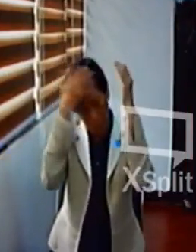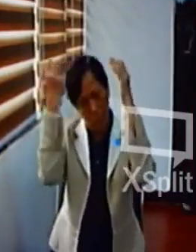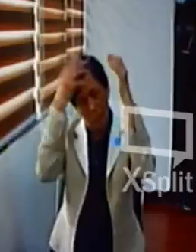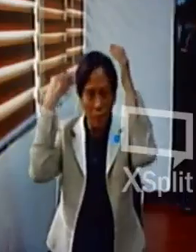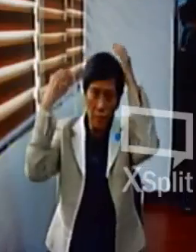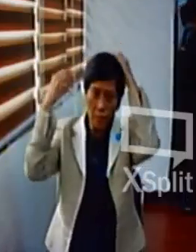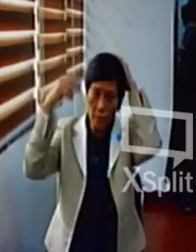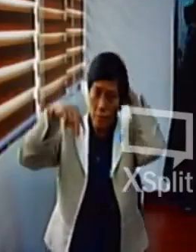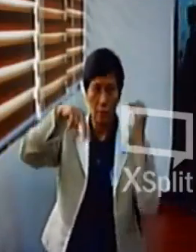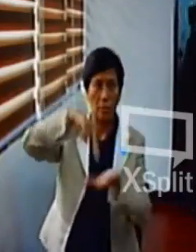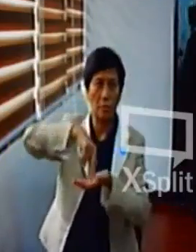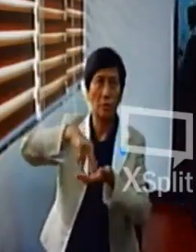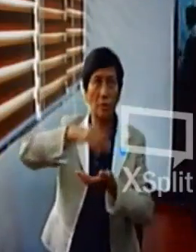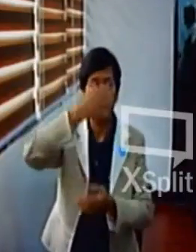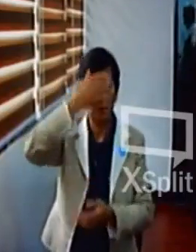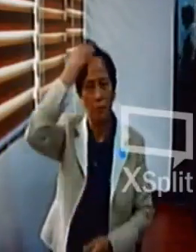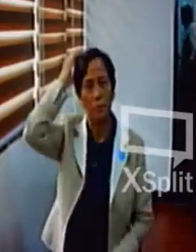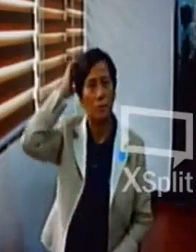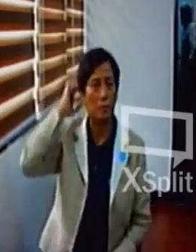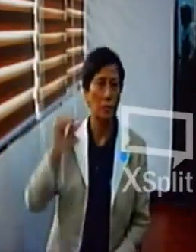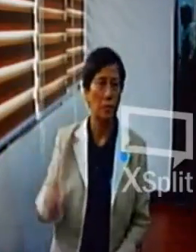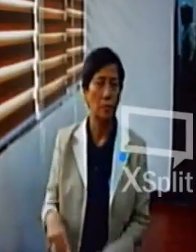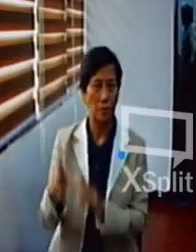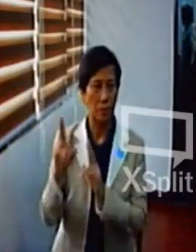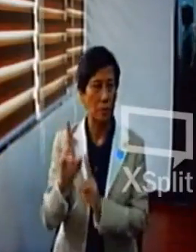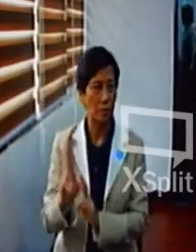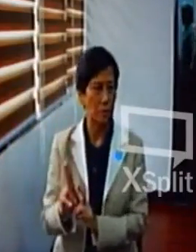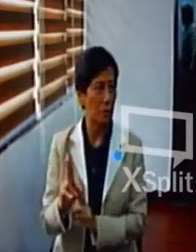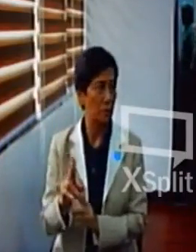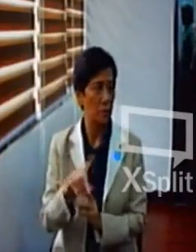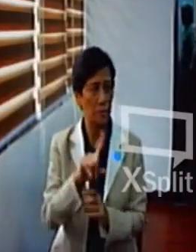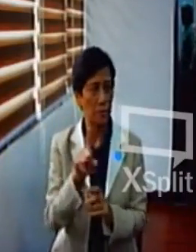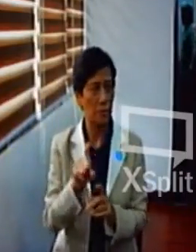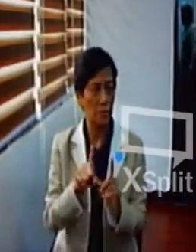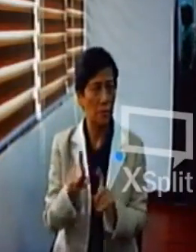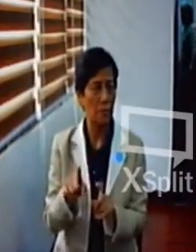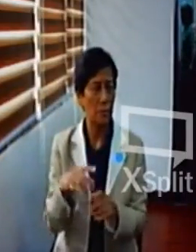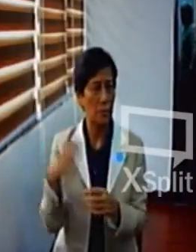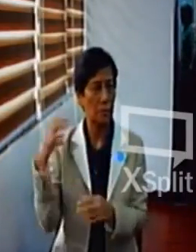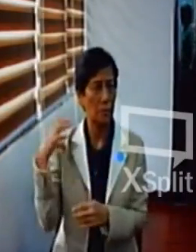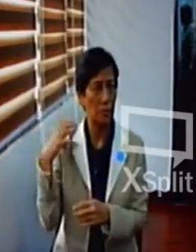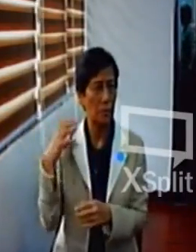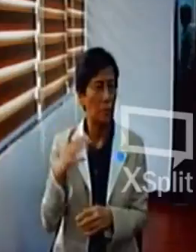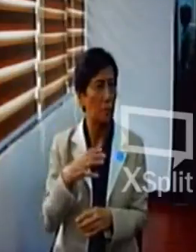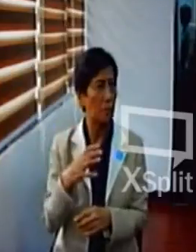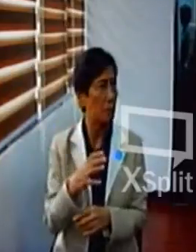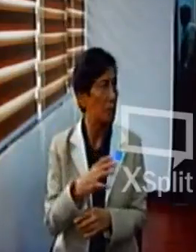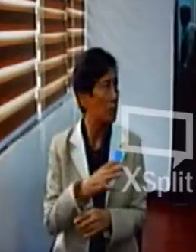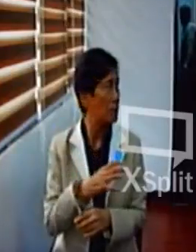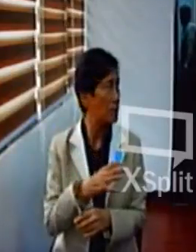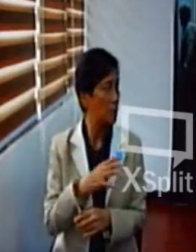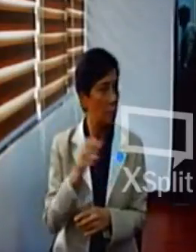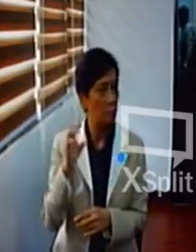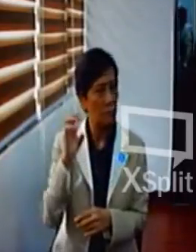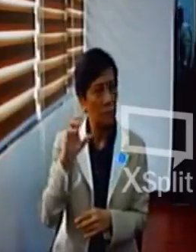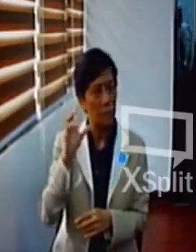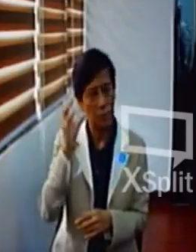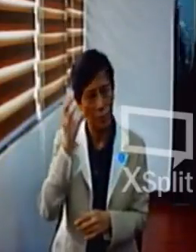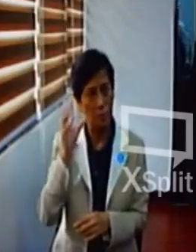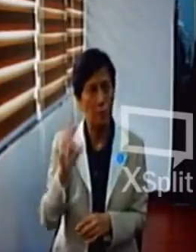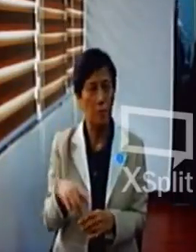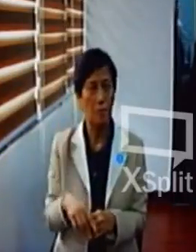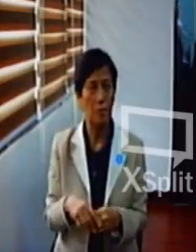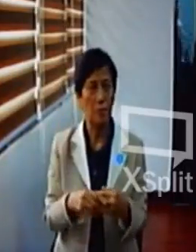All rise. The Honorable Inquiry Panel Chairman, Commissioner Roberto Eugenio T. Cadiz, still